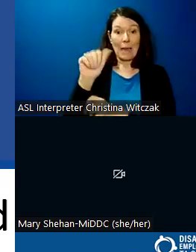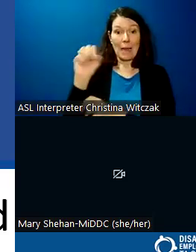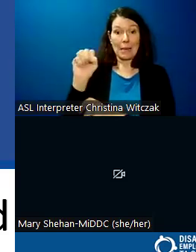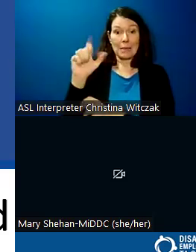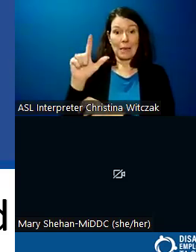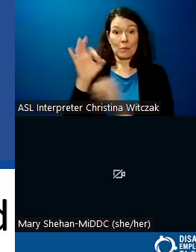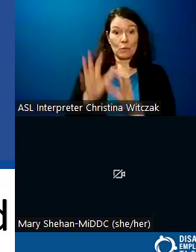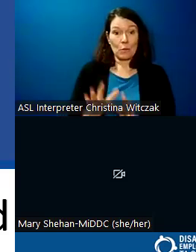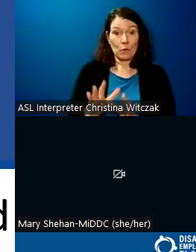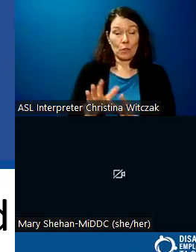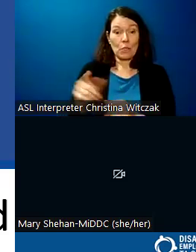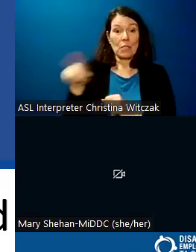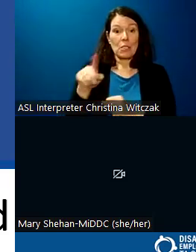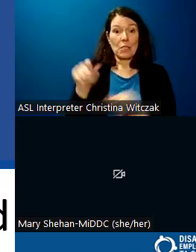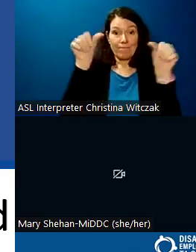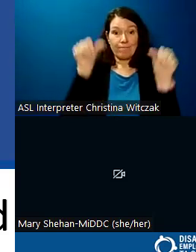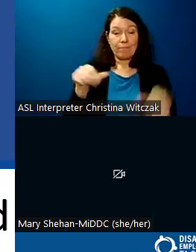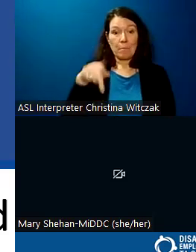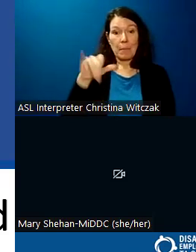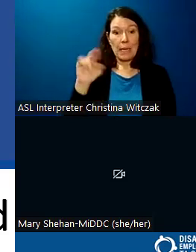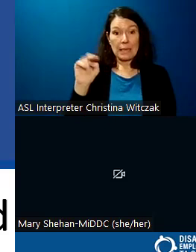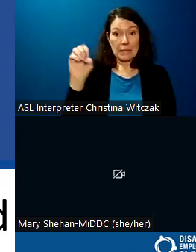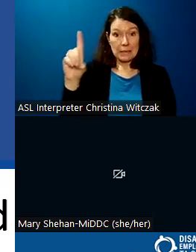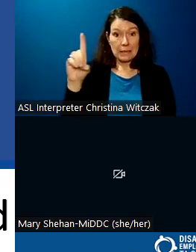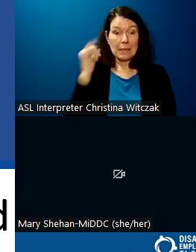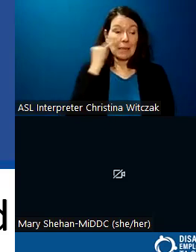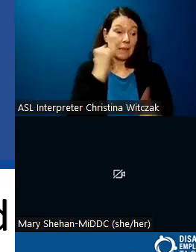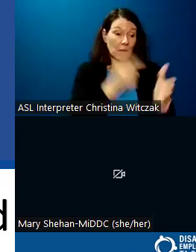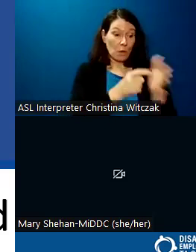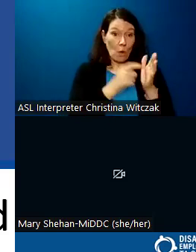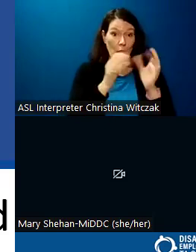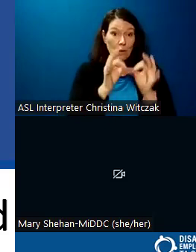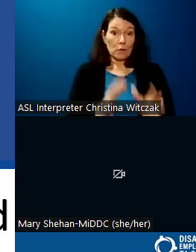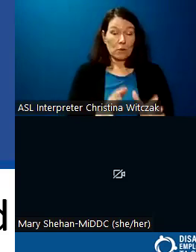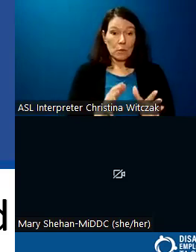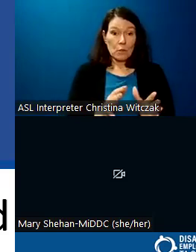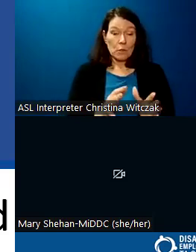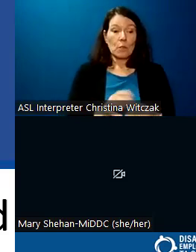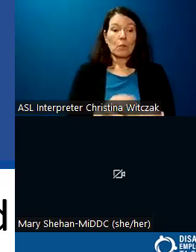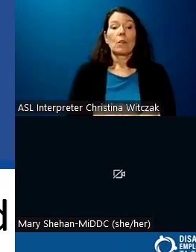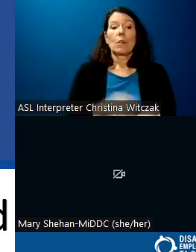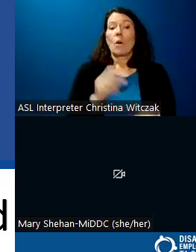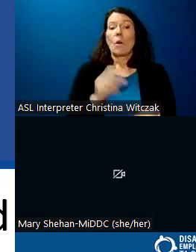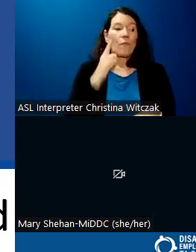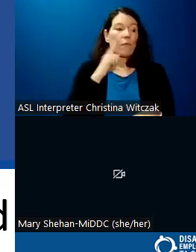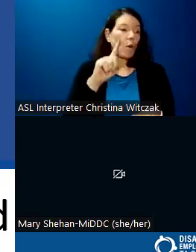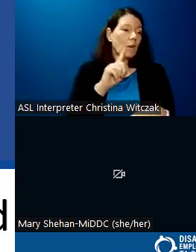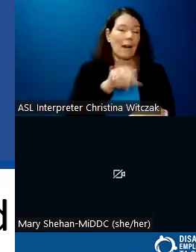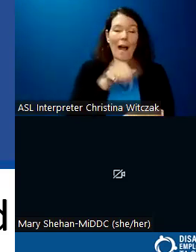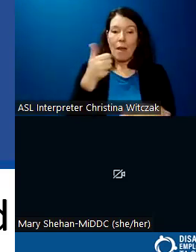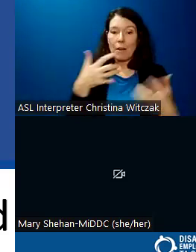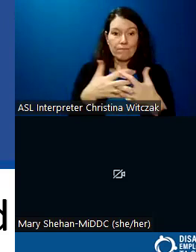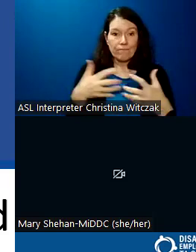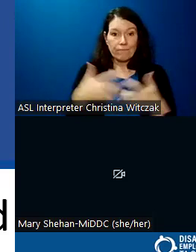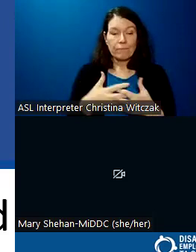interpreter. She is pinned. If you require interpretation to participate or any other accommodation in the